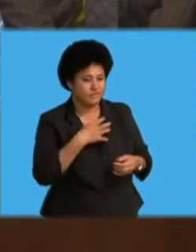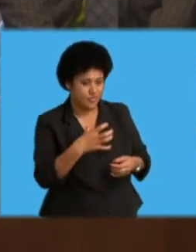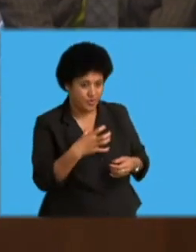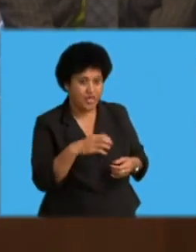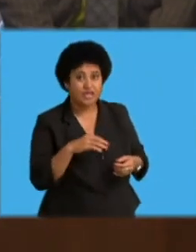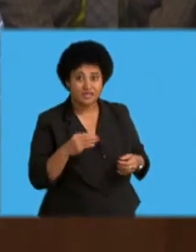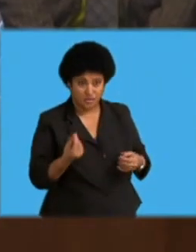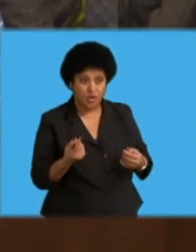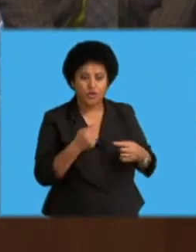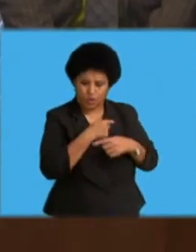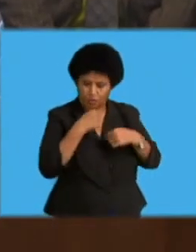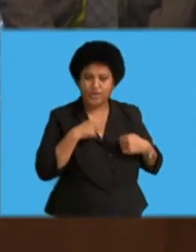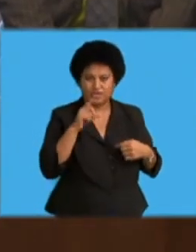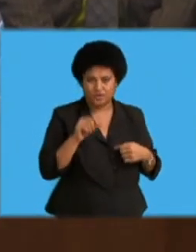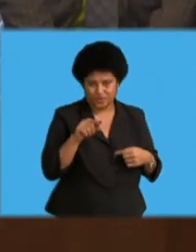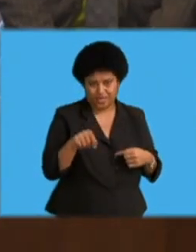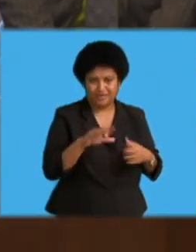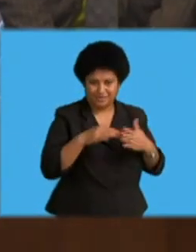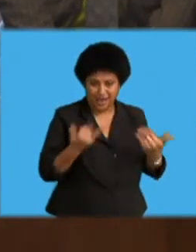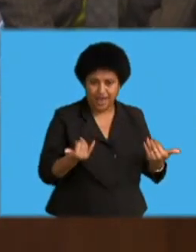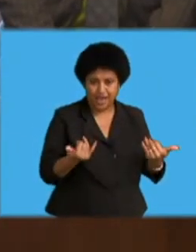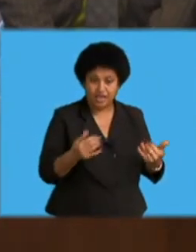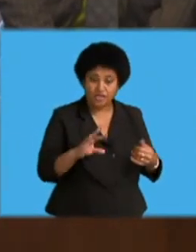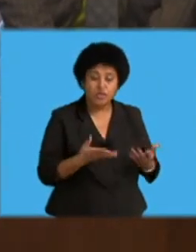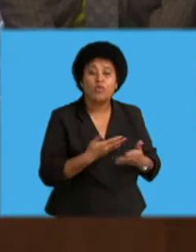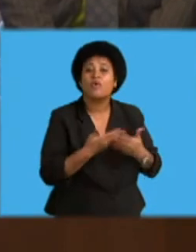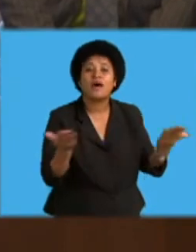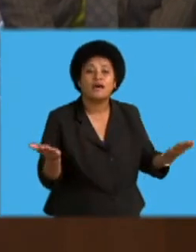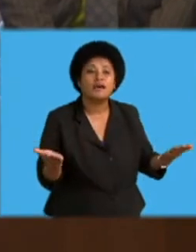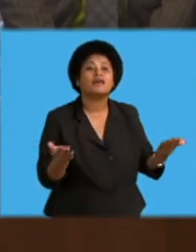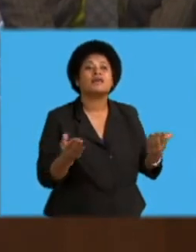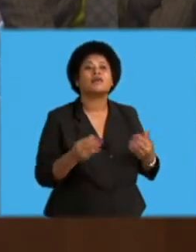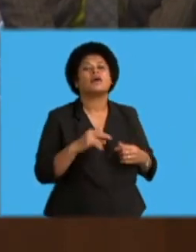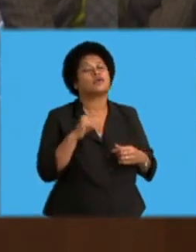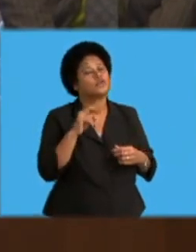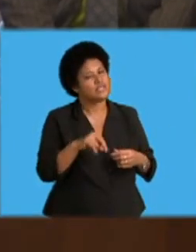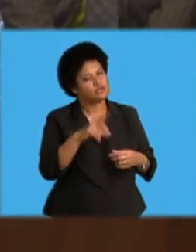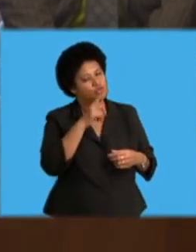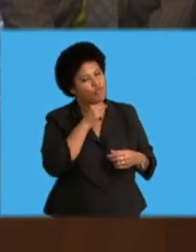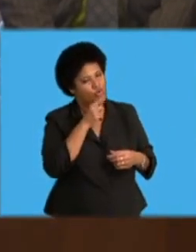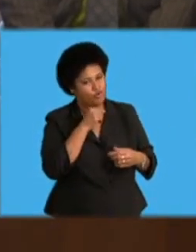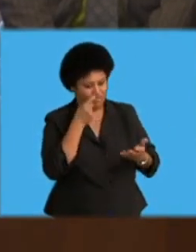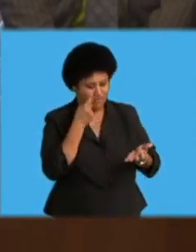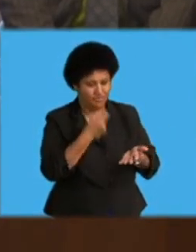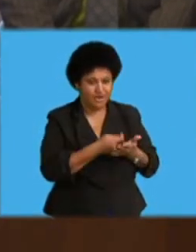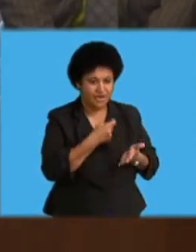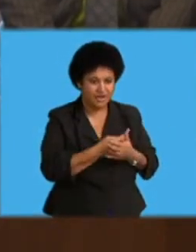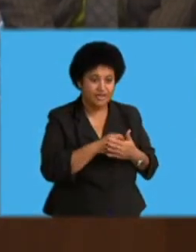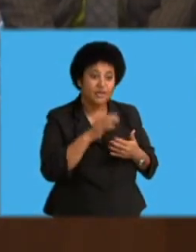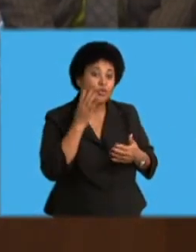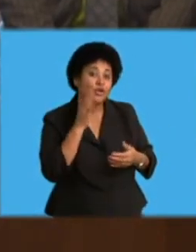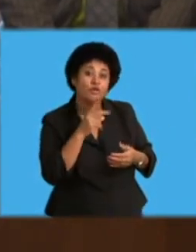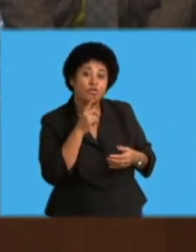in order to do that, you need to be able to borrow money. But the point is, when you do borrow money, you need to ensure that the money goes in the